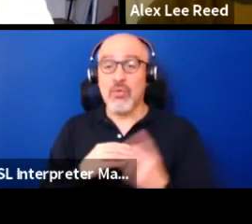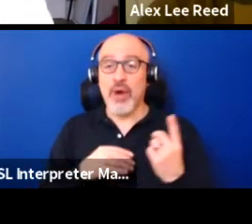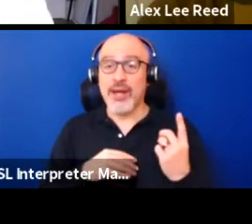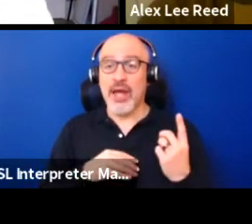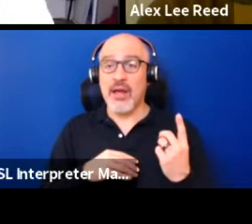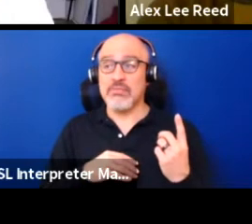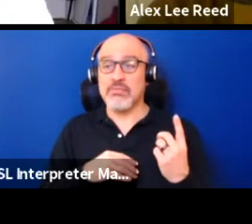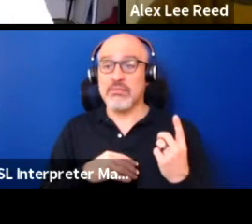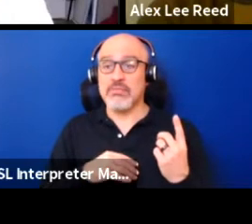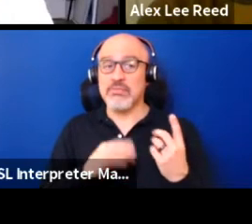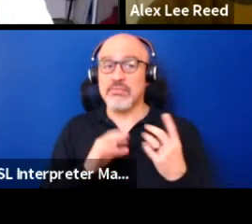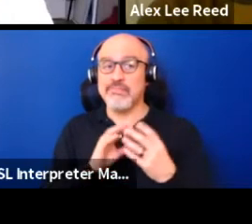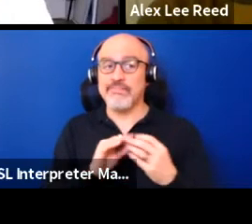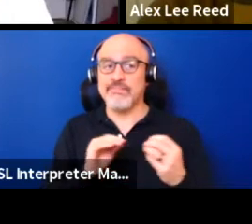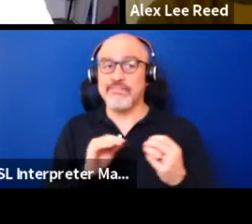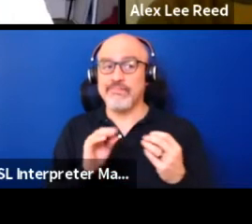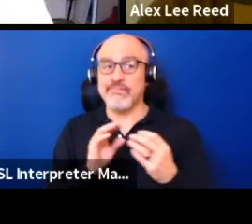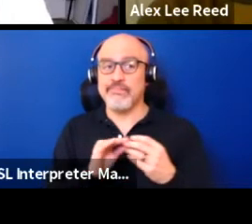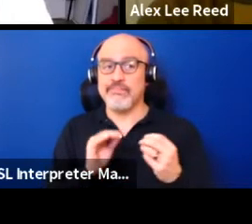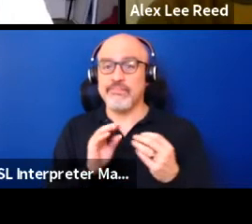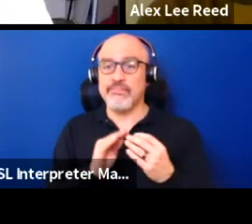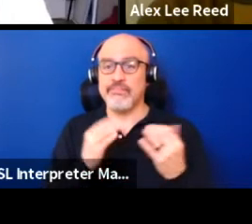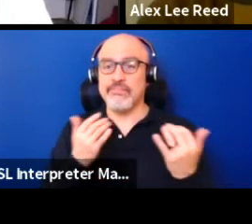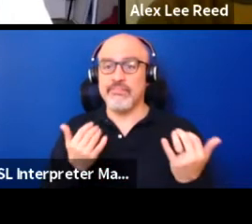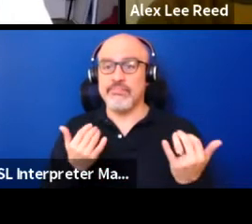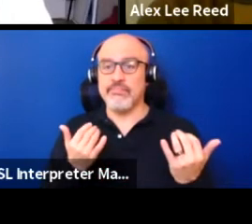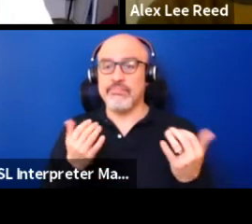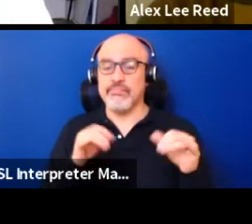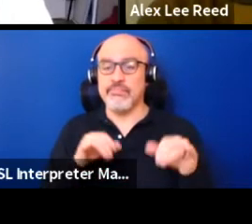story, and then we have